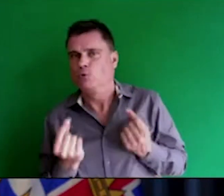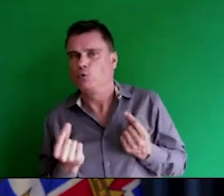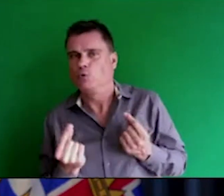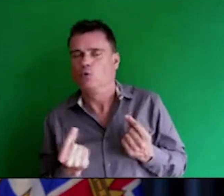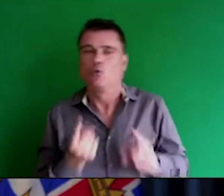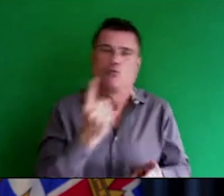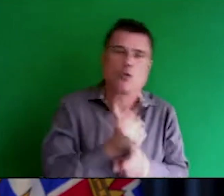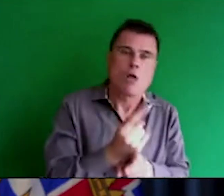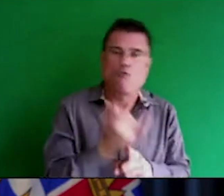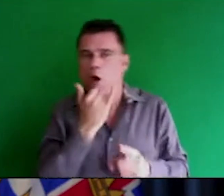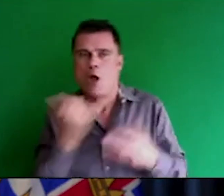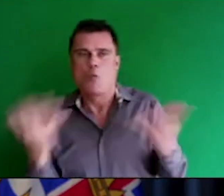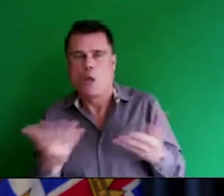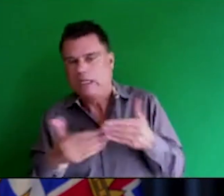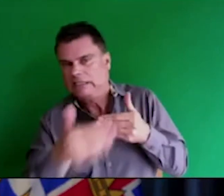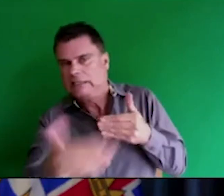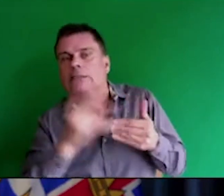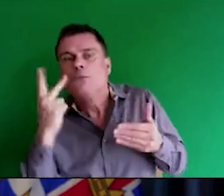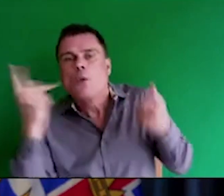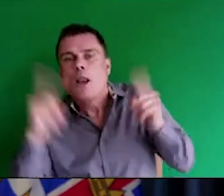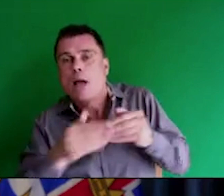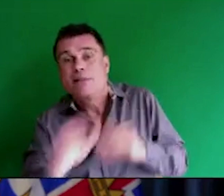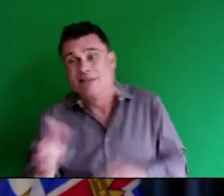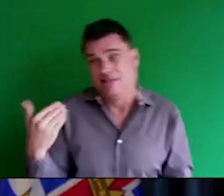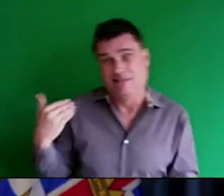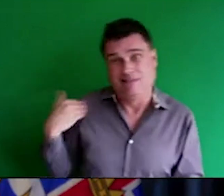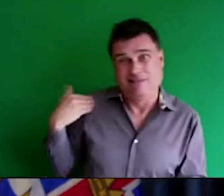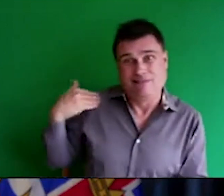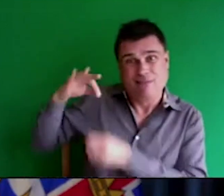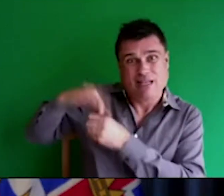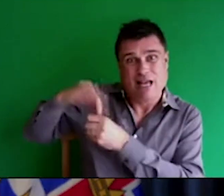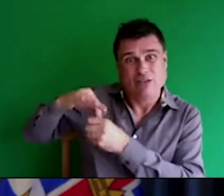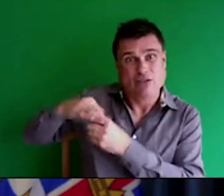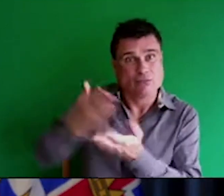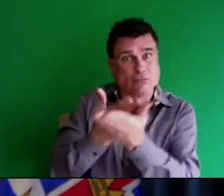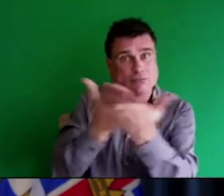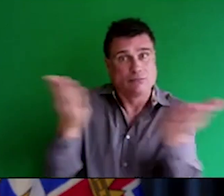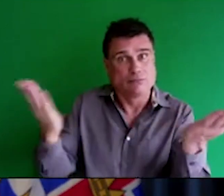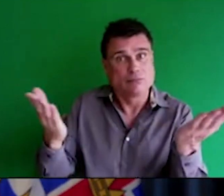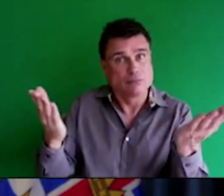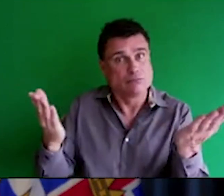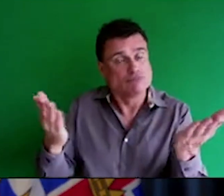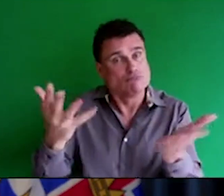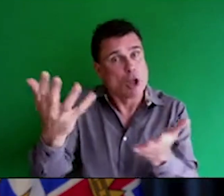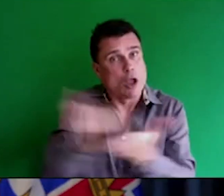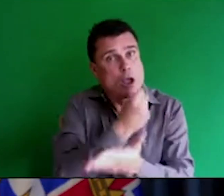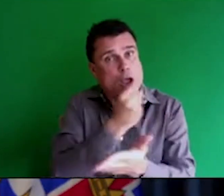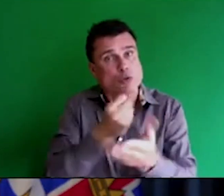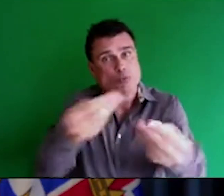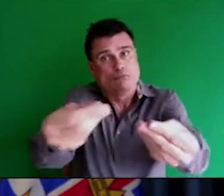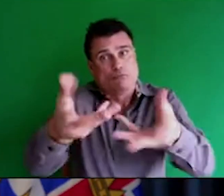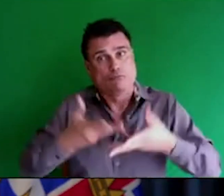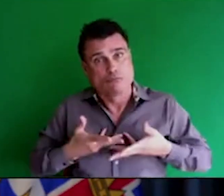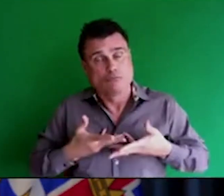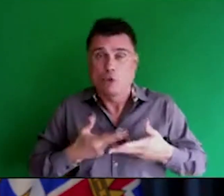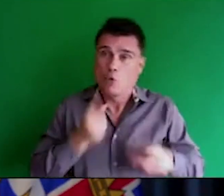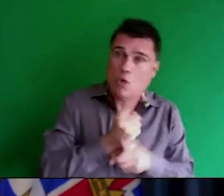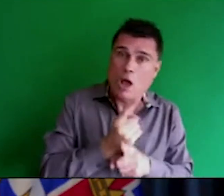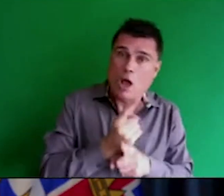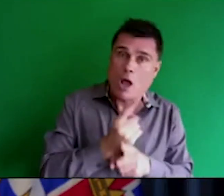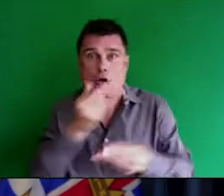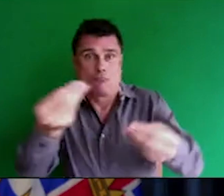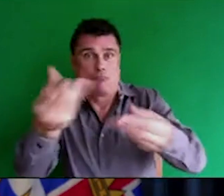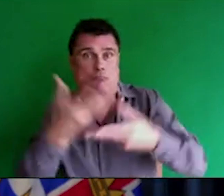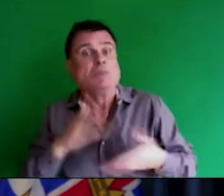people to have a say on the pandemic, and I spoke every single day of that election campaign about the importance